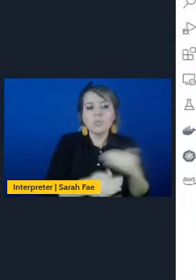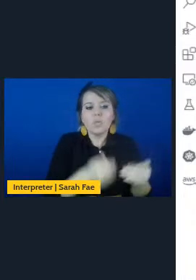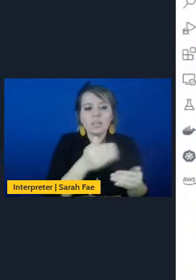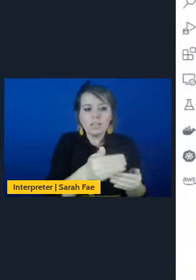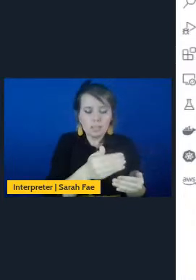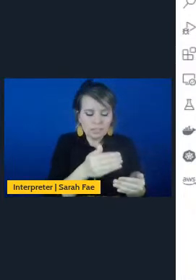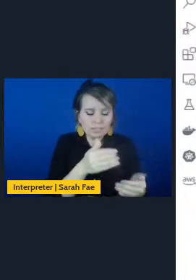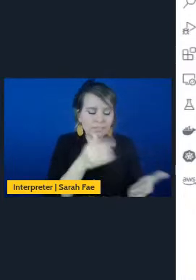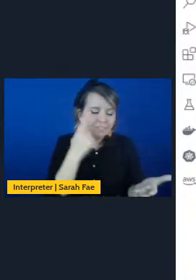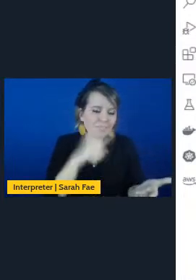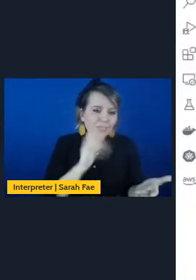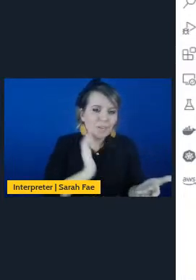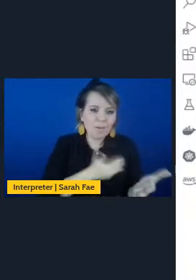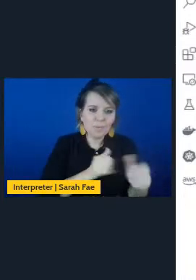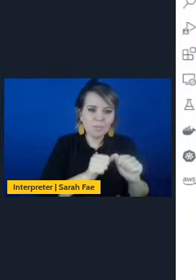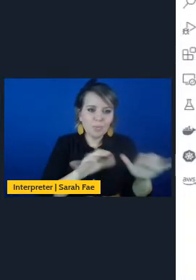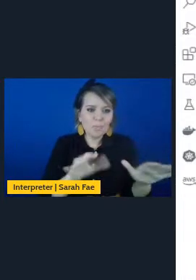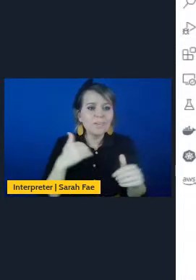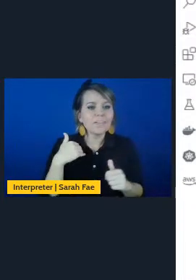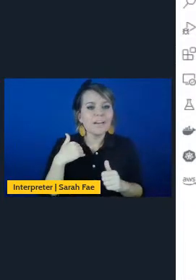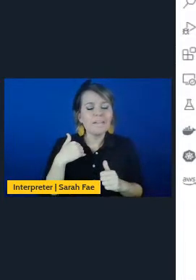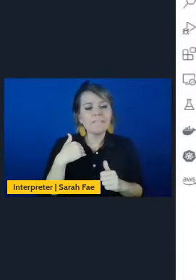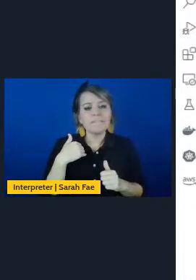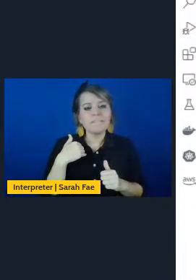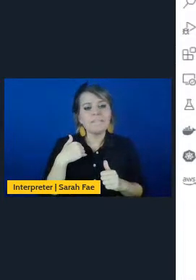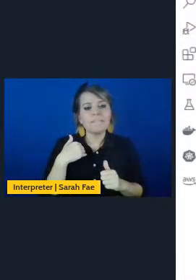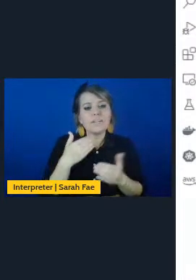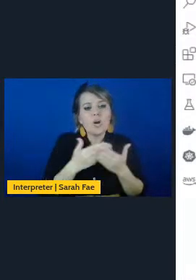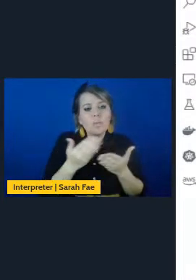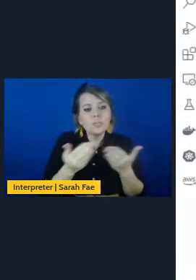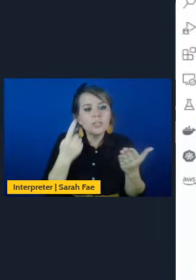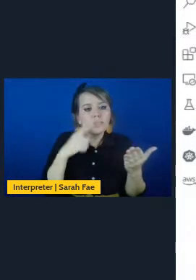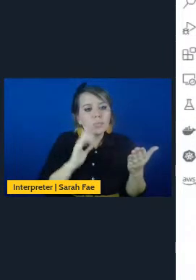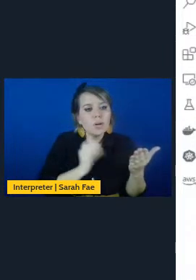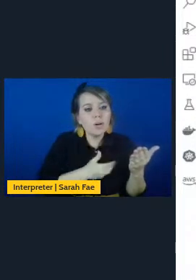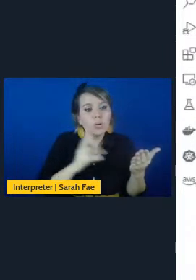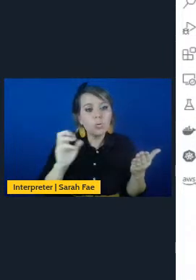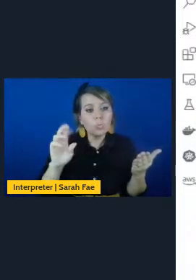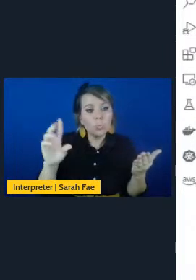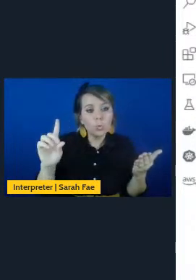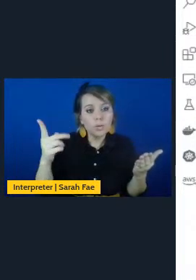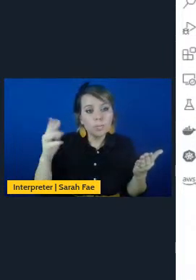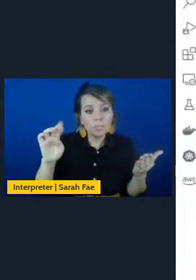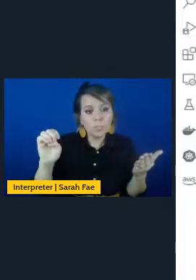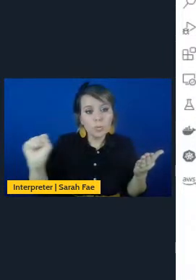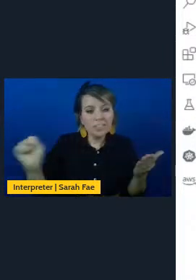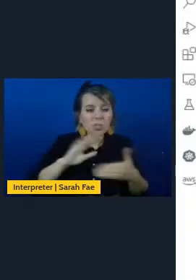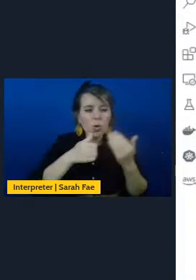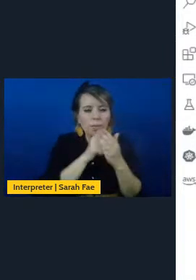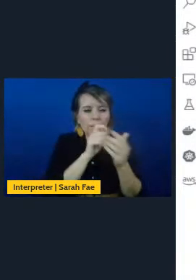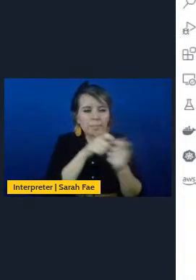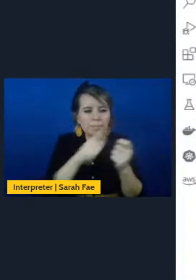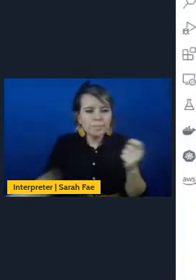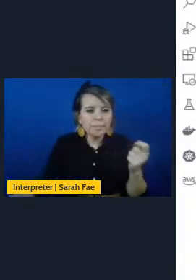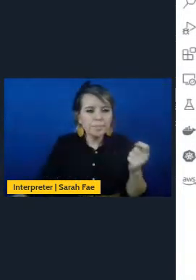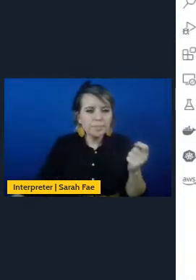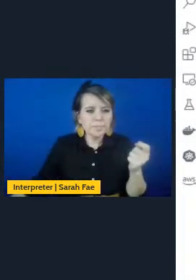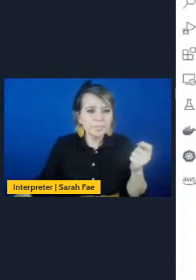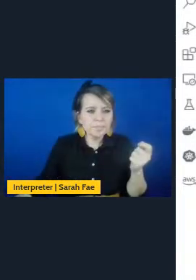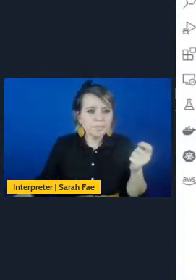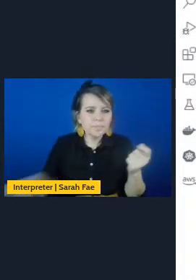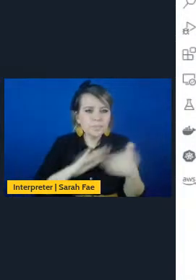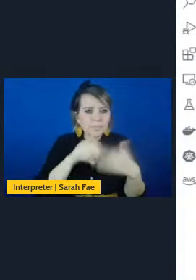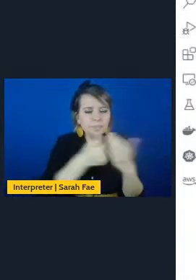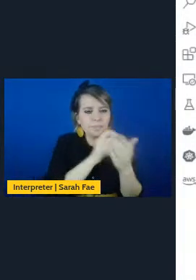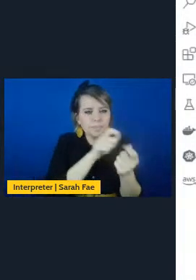the deployment object for our WordPress, and if I were to, and these are all the nitty-gritty and the details which we,